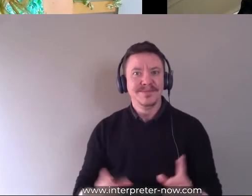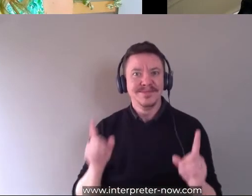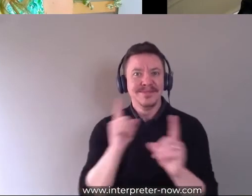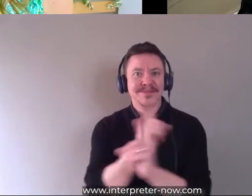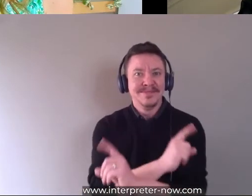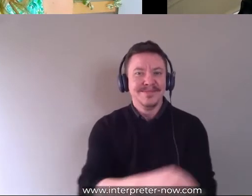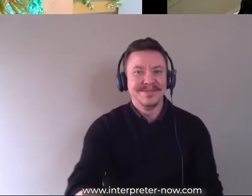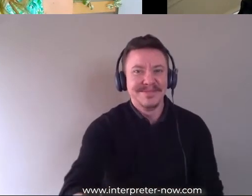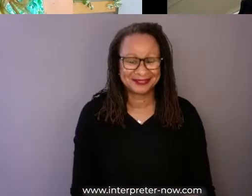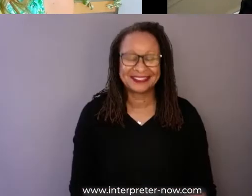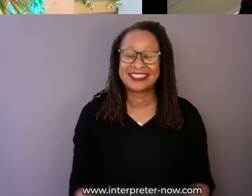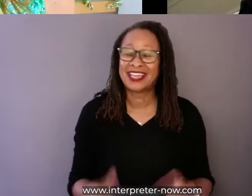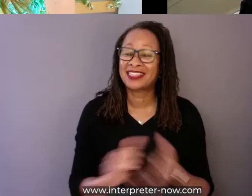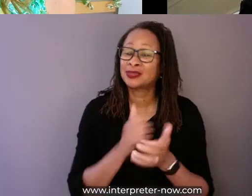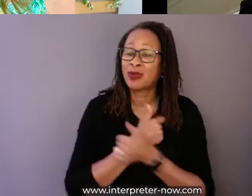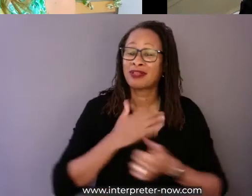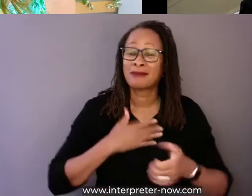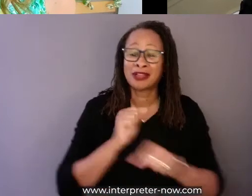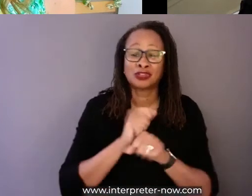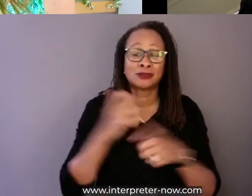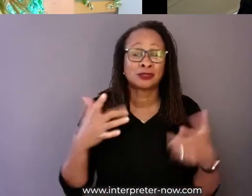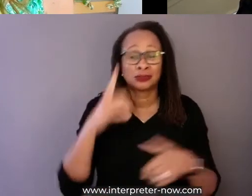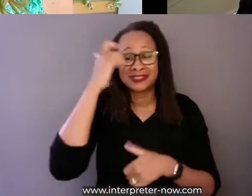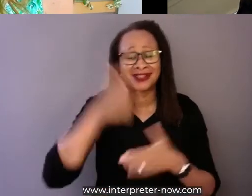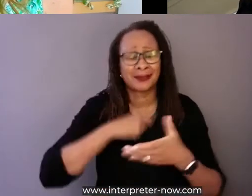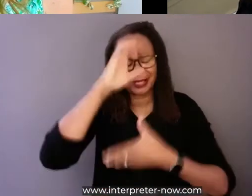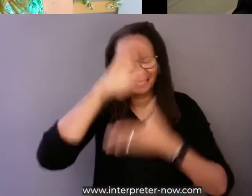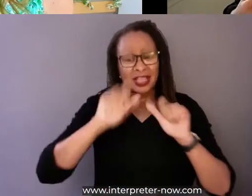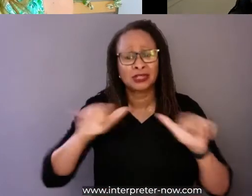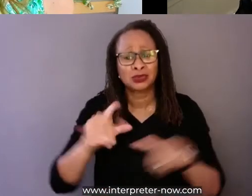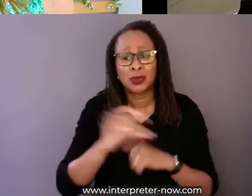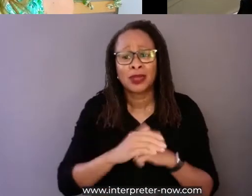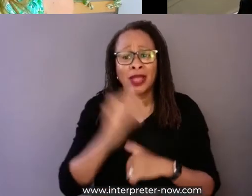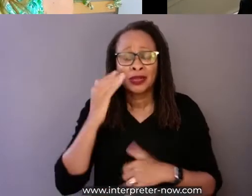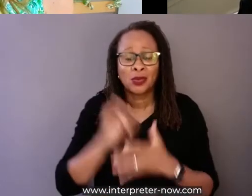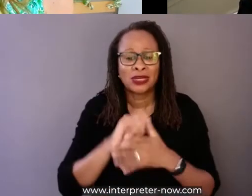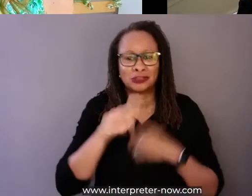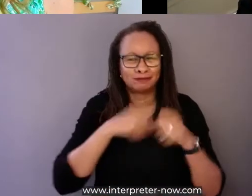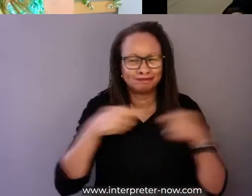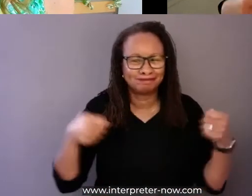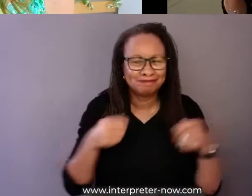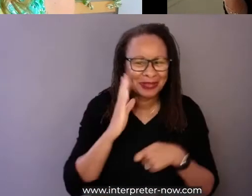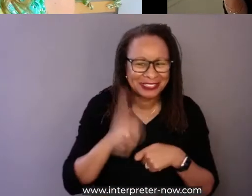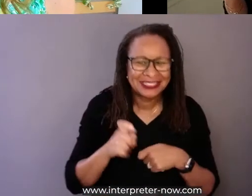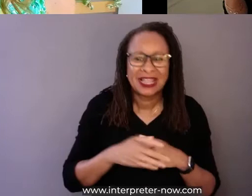job so much, because I believe that we can do that. And I know that we need to wrap it up here. So I will say